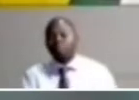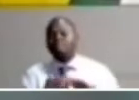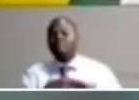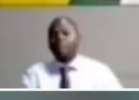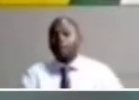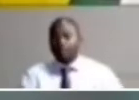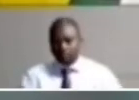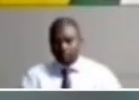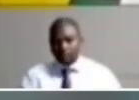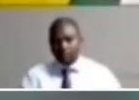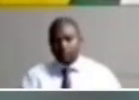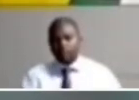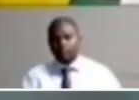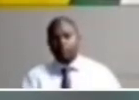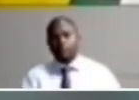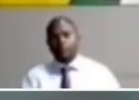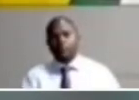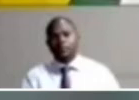market.